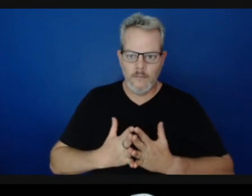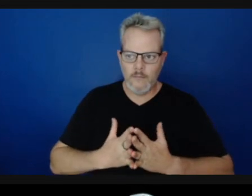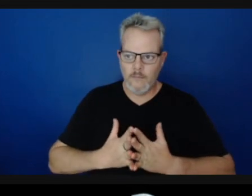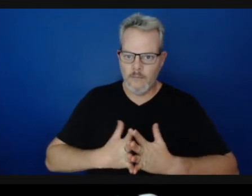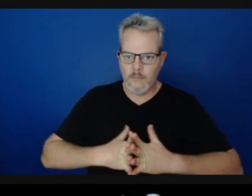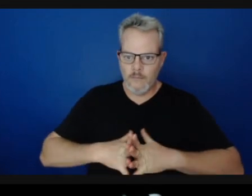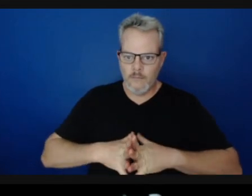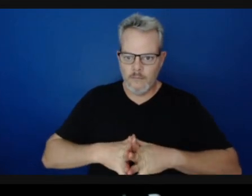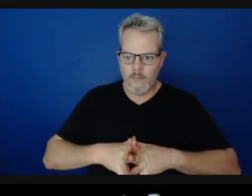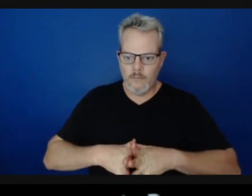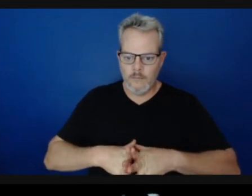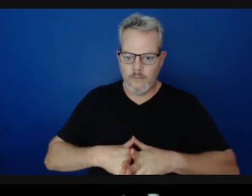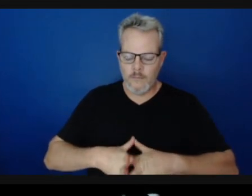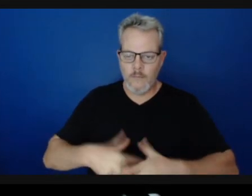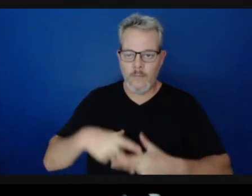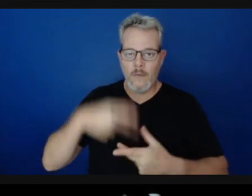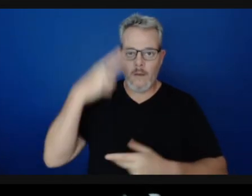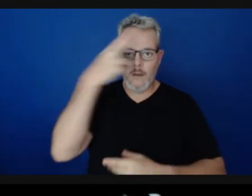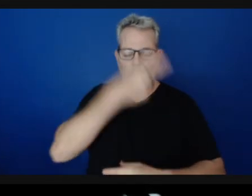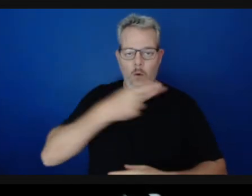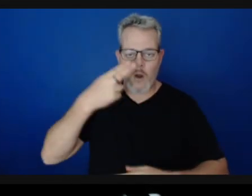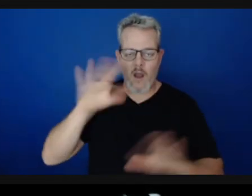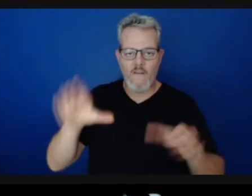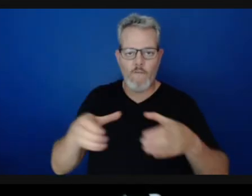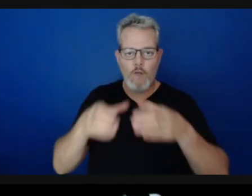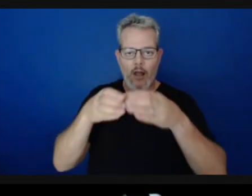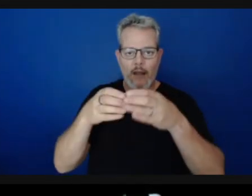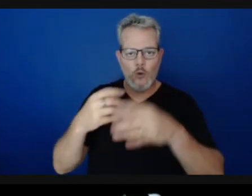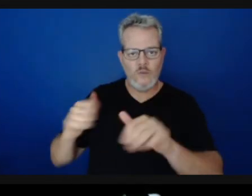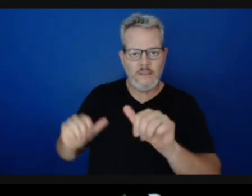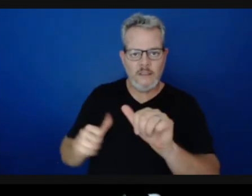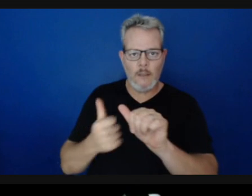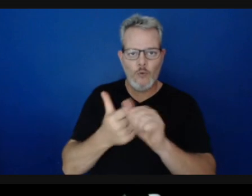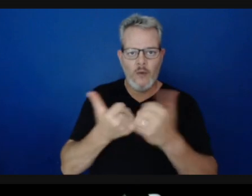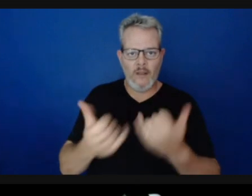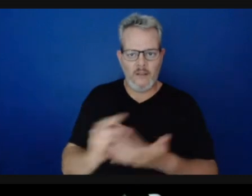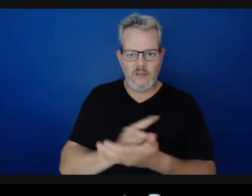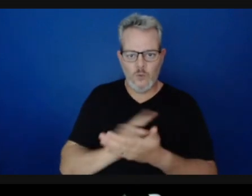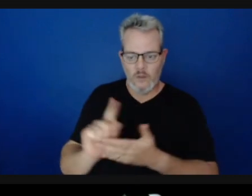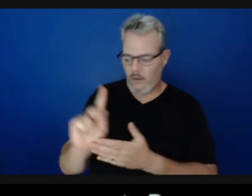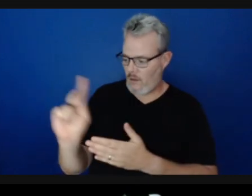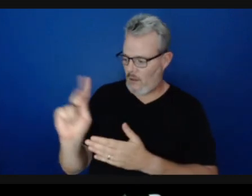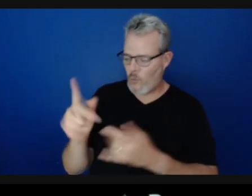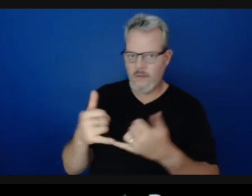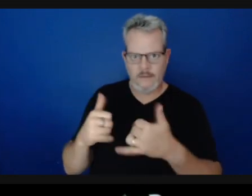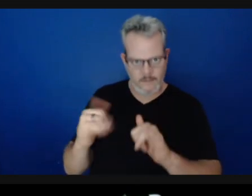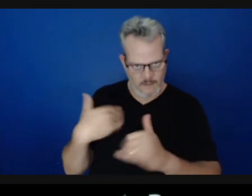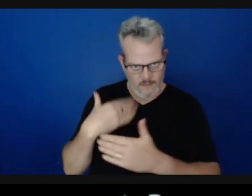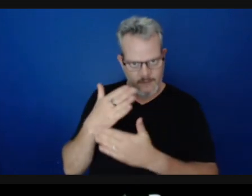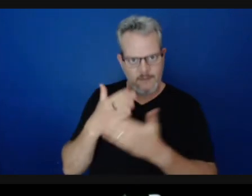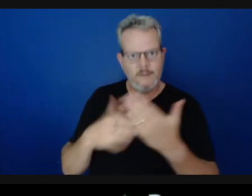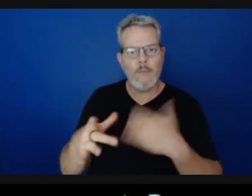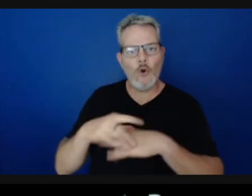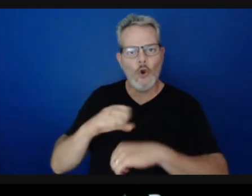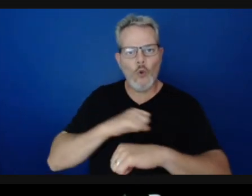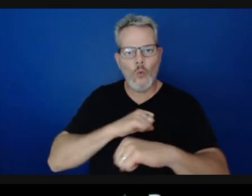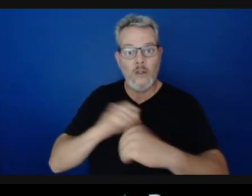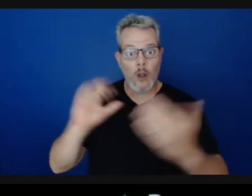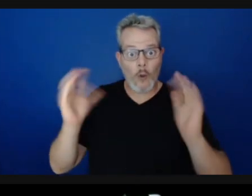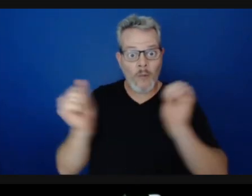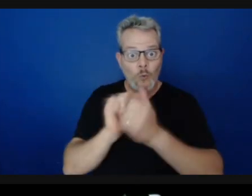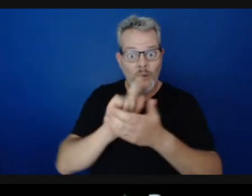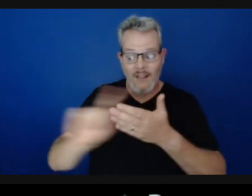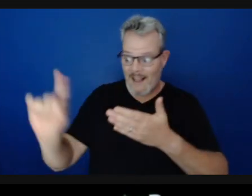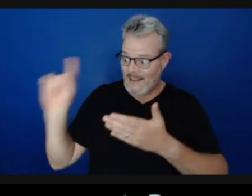So in our Hawaiian volcano summary this week, Kīlauea still has a few earthquakes, but not as many as last week or